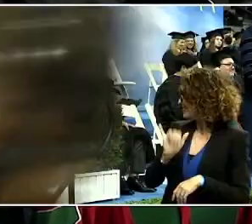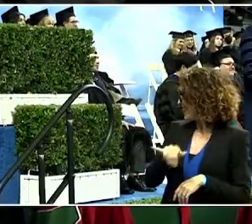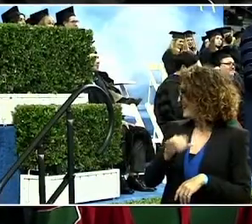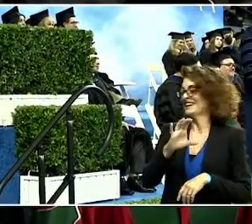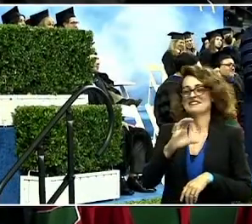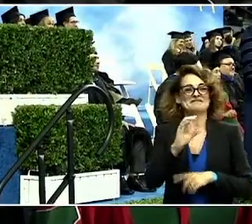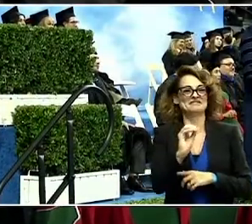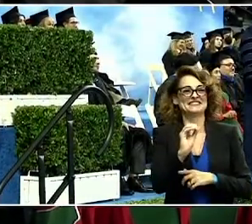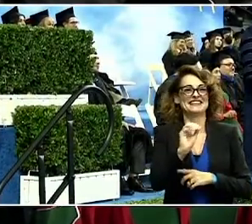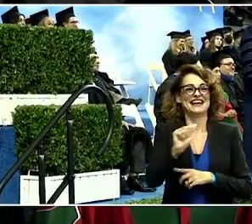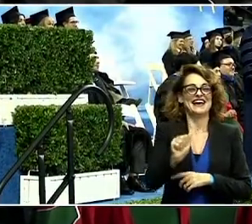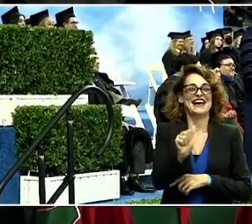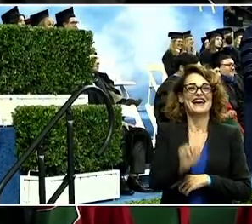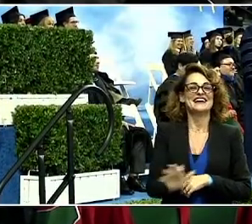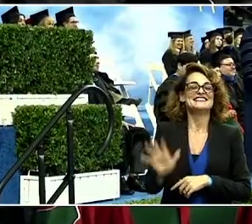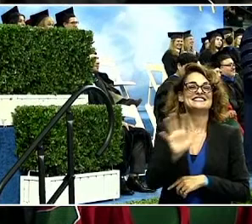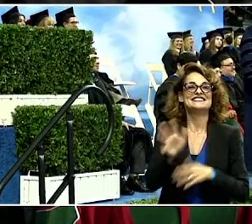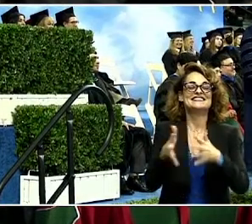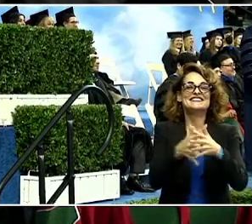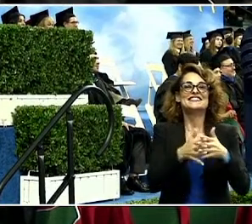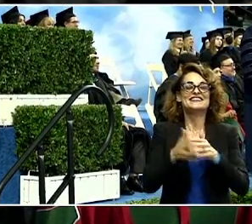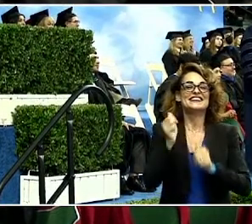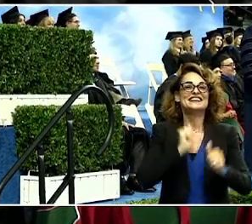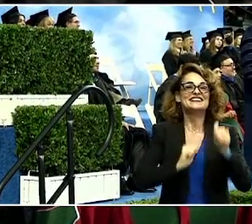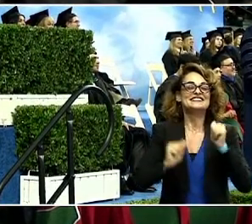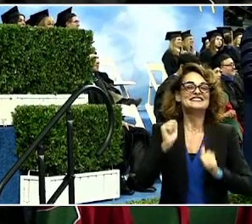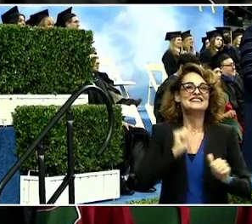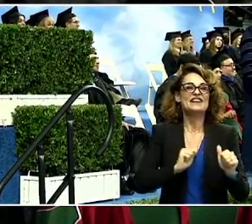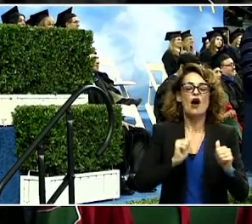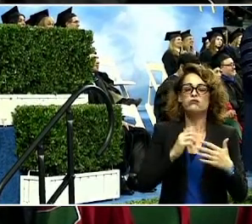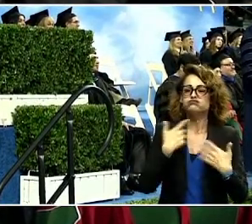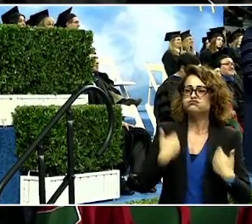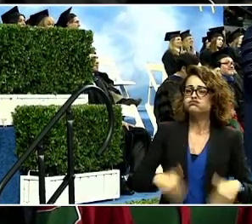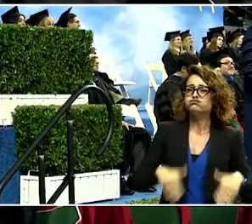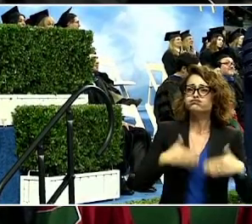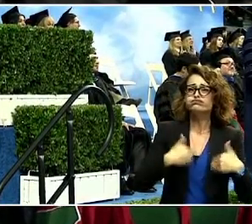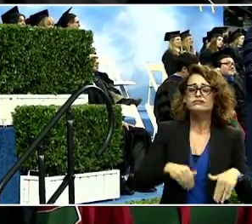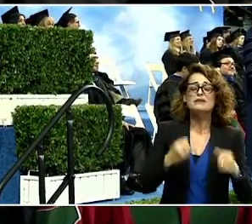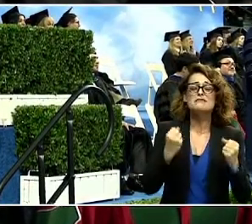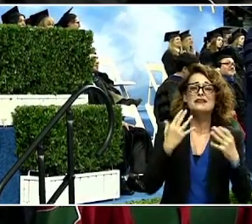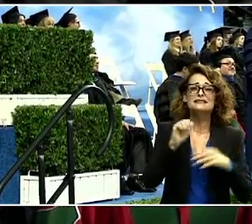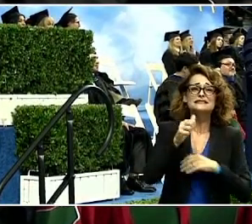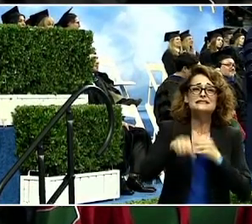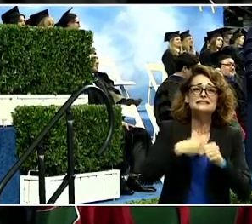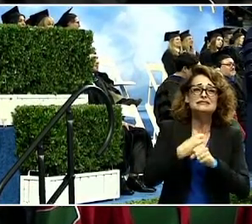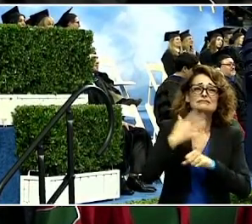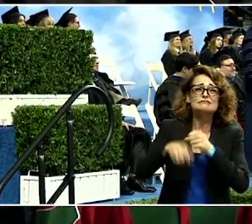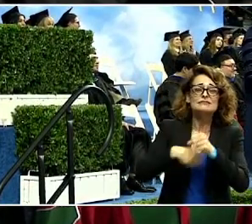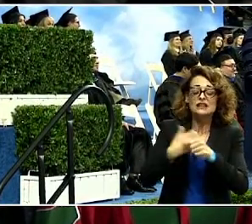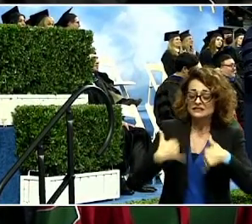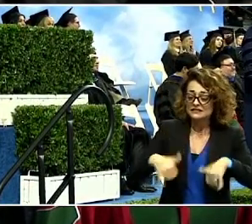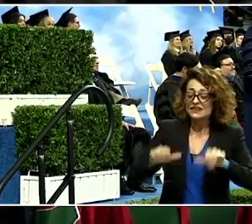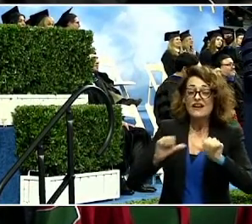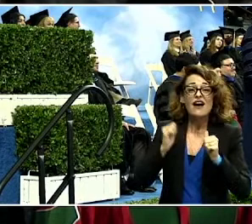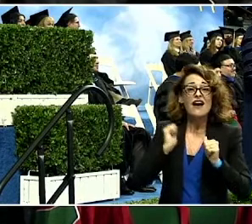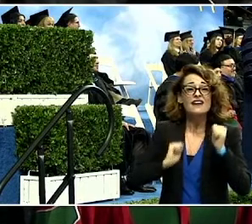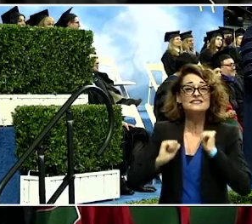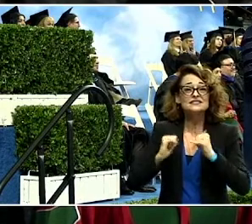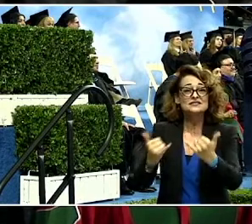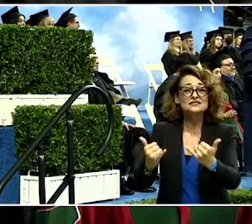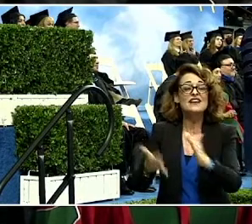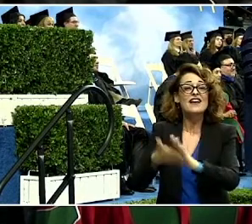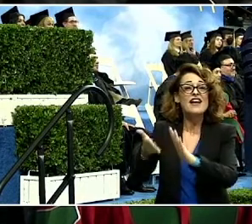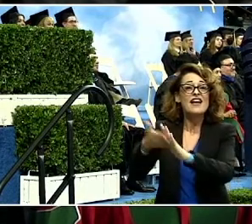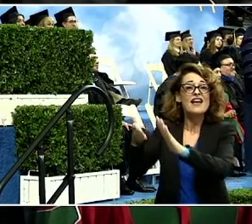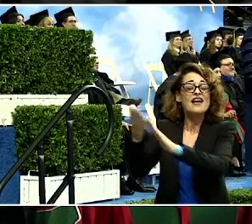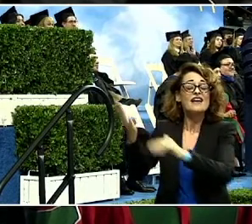an Asian American theater organization that has endured for several decades and remains active today. Remarkable. He earned